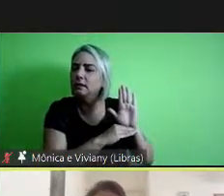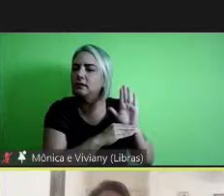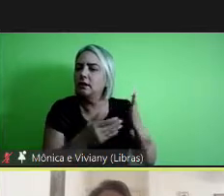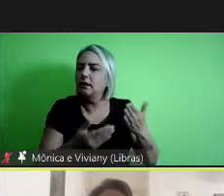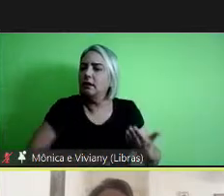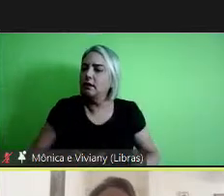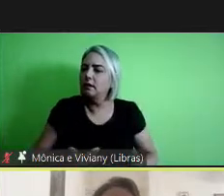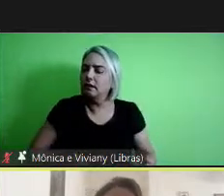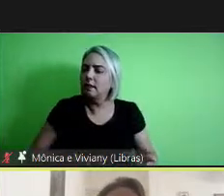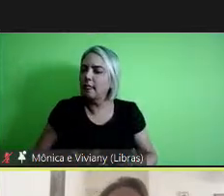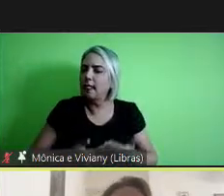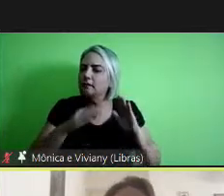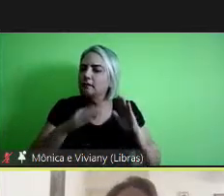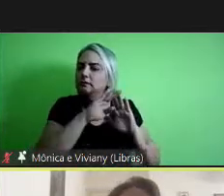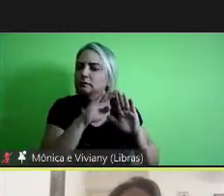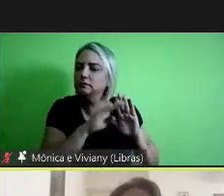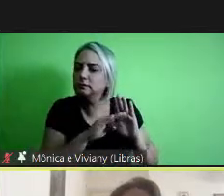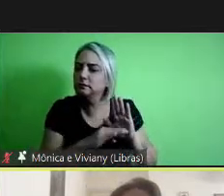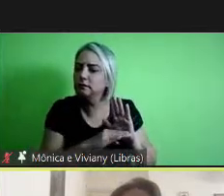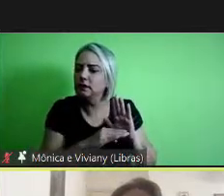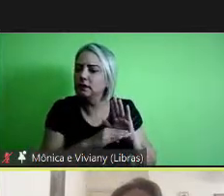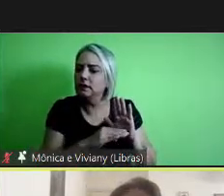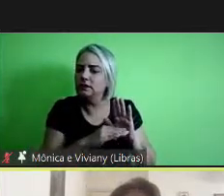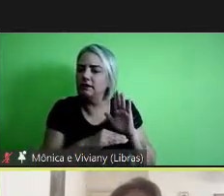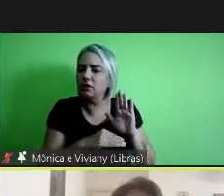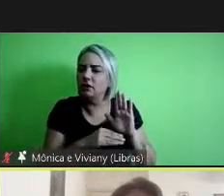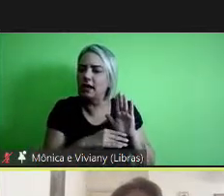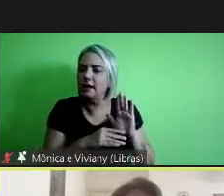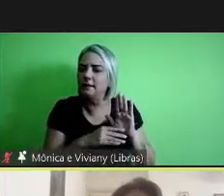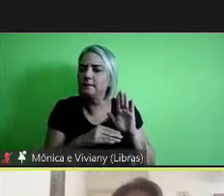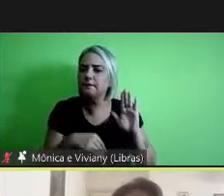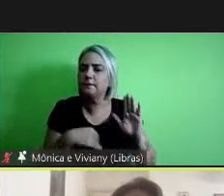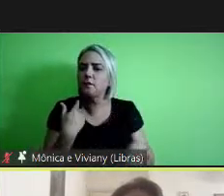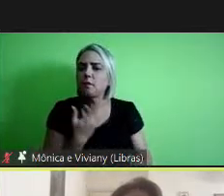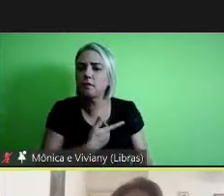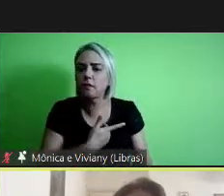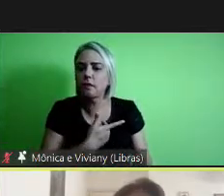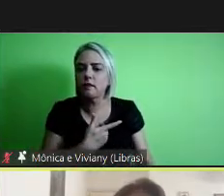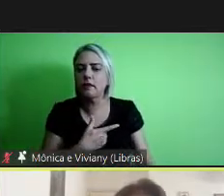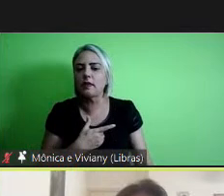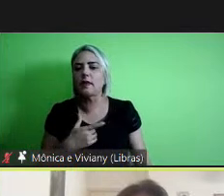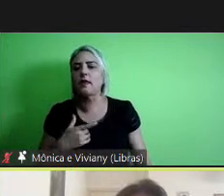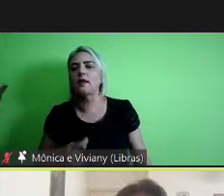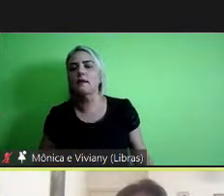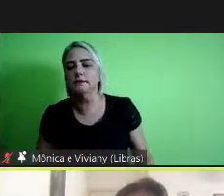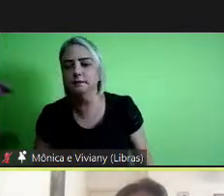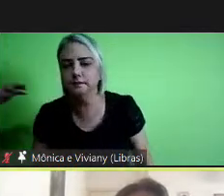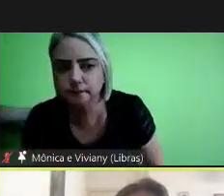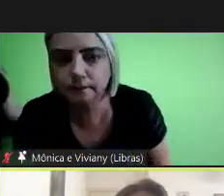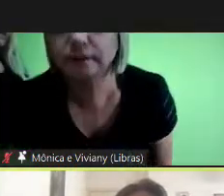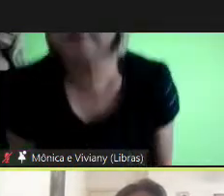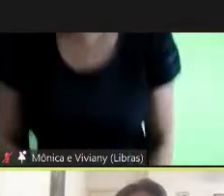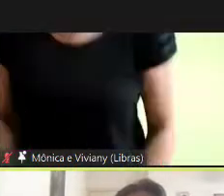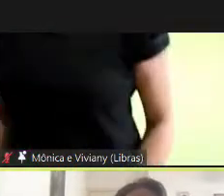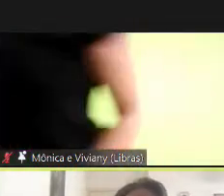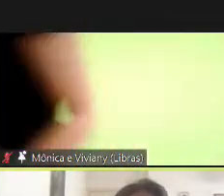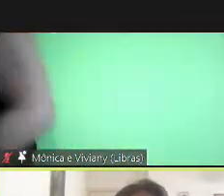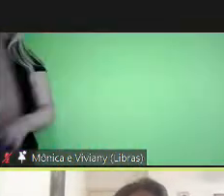of the healthcares in the world come up with a list of the largest emitters